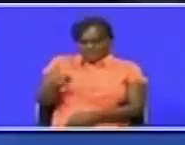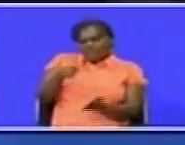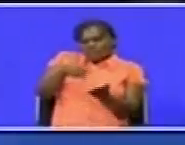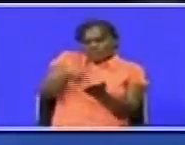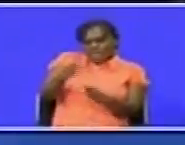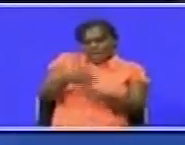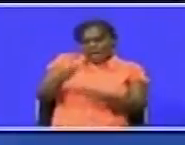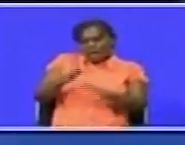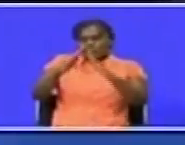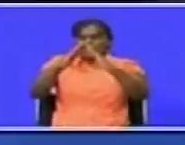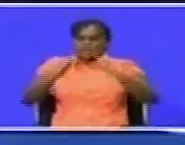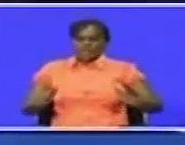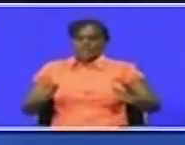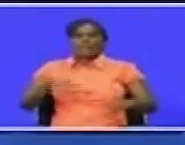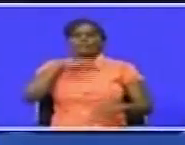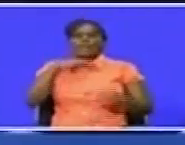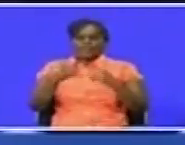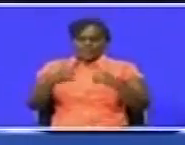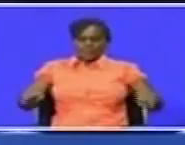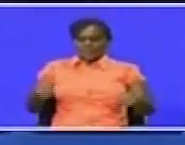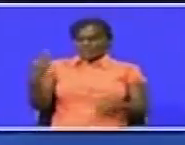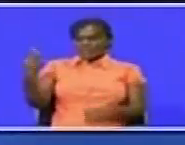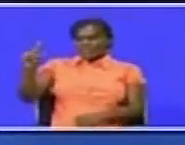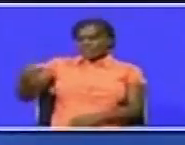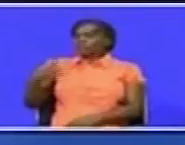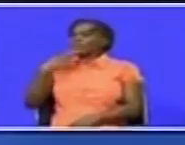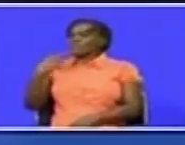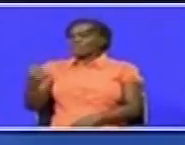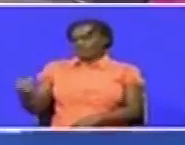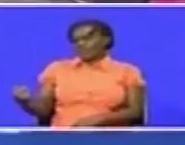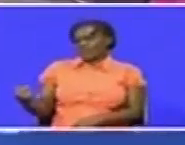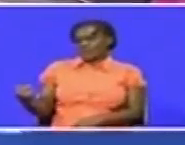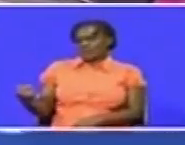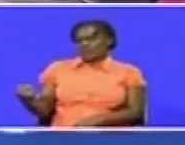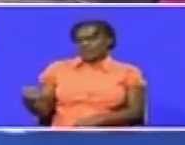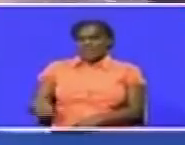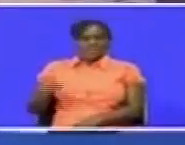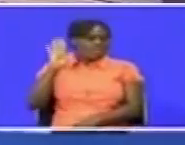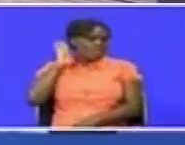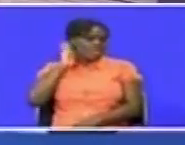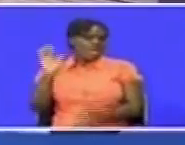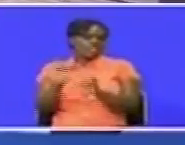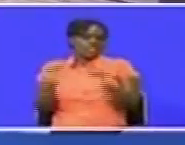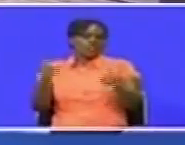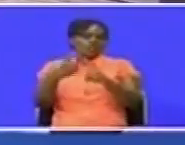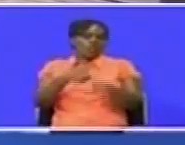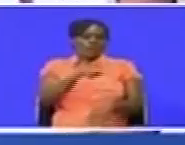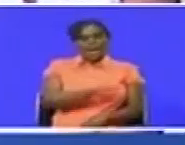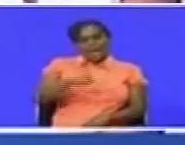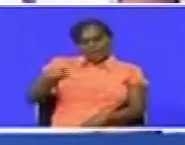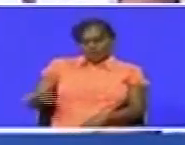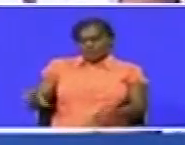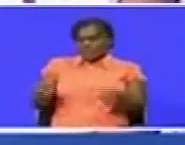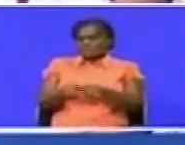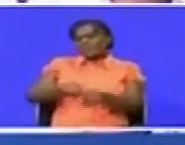his rent on the 5th deadline, 3,500 shillings. He hasn't had anything from his landlord. He, like